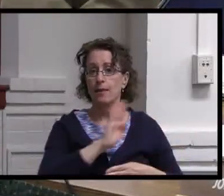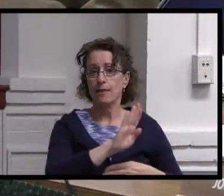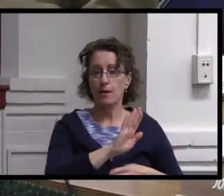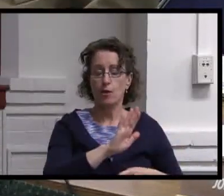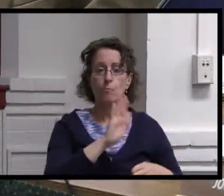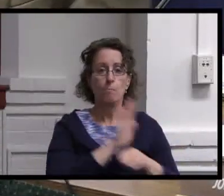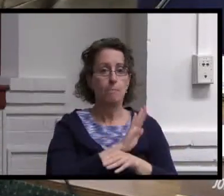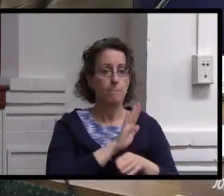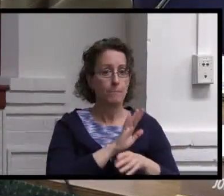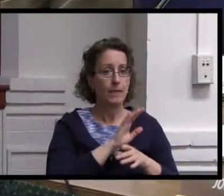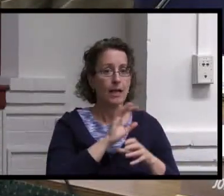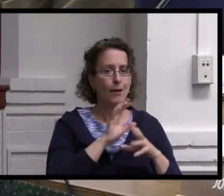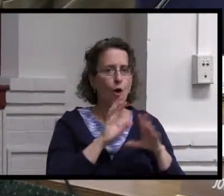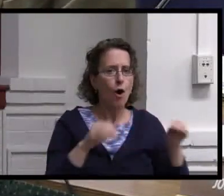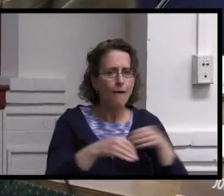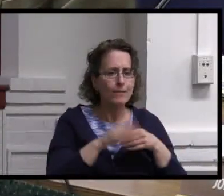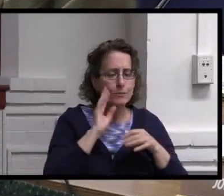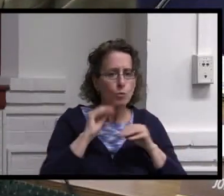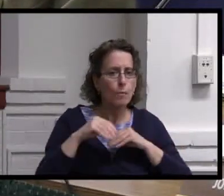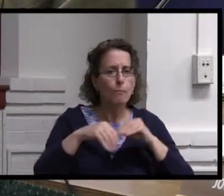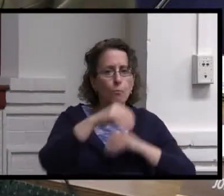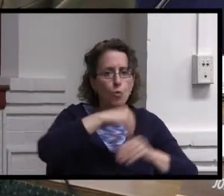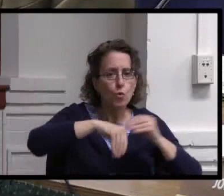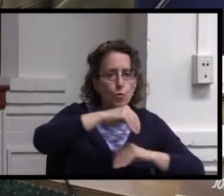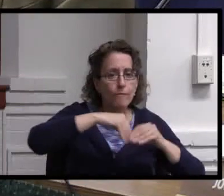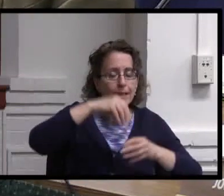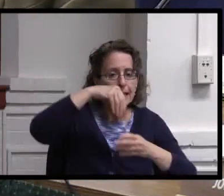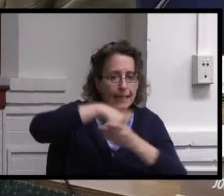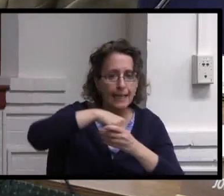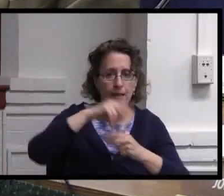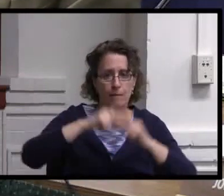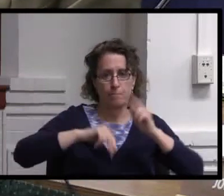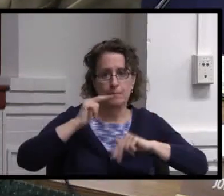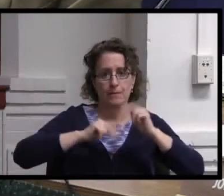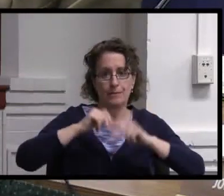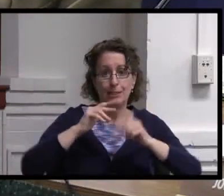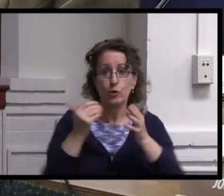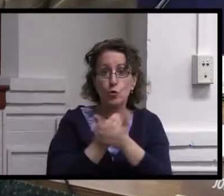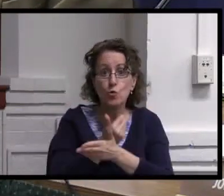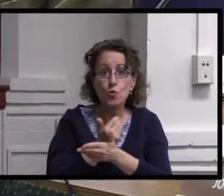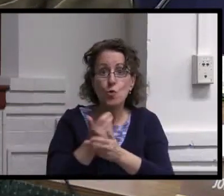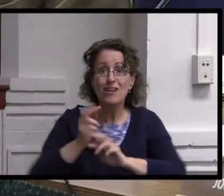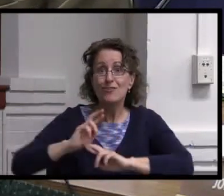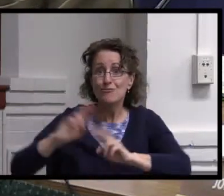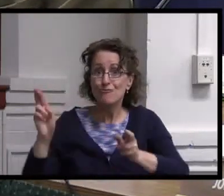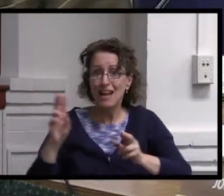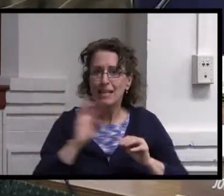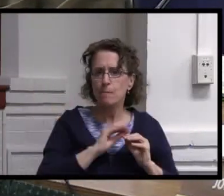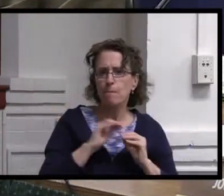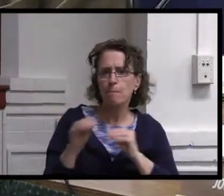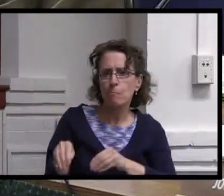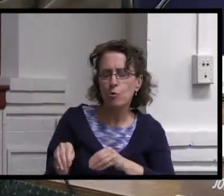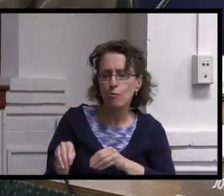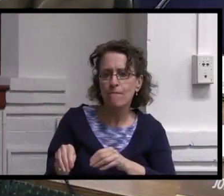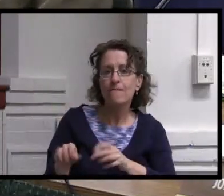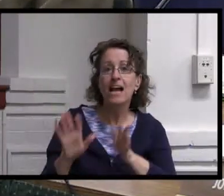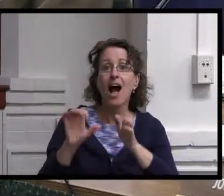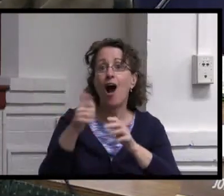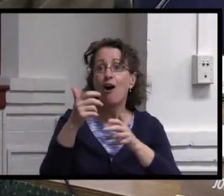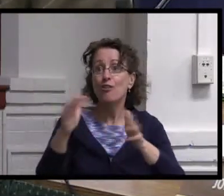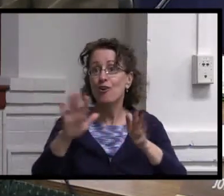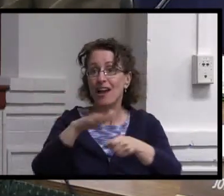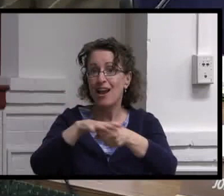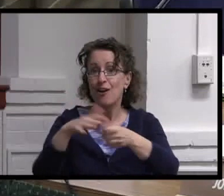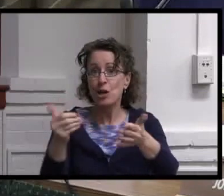around within the building into areas that have been renovated or constructed so that the remainder of the building can be renovated in the